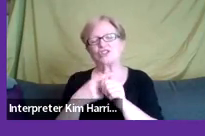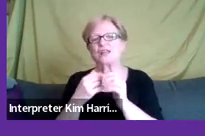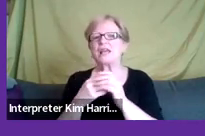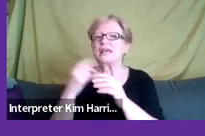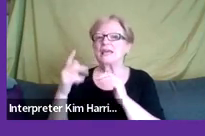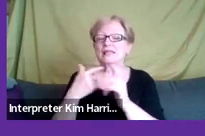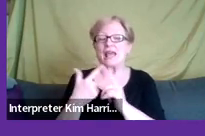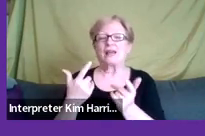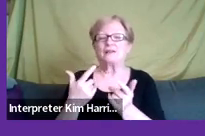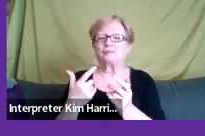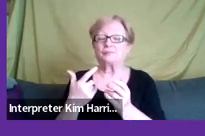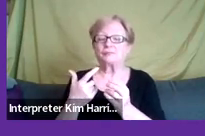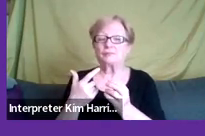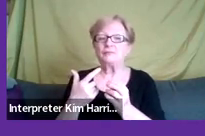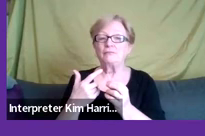EEOC, the Equal,